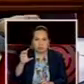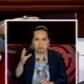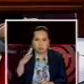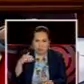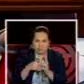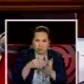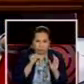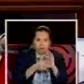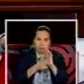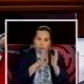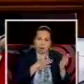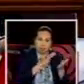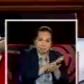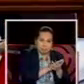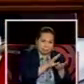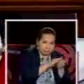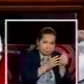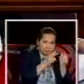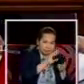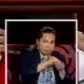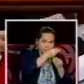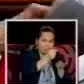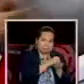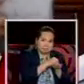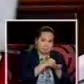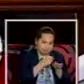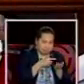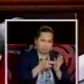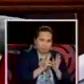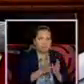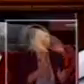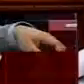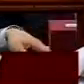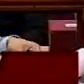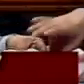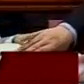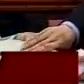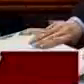Pwede hong tignan yung notes ko? Go ahead, Mr. Congressman.